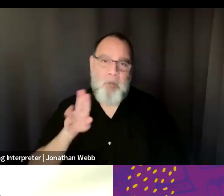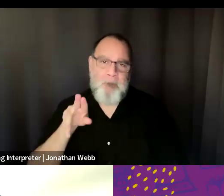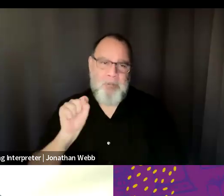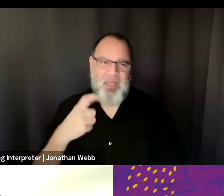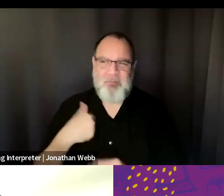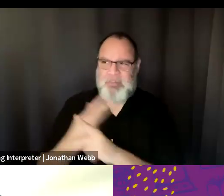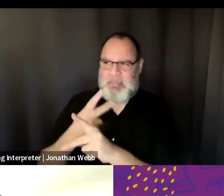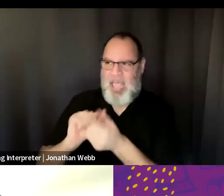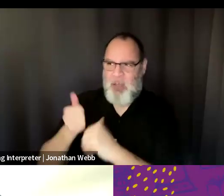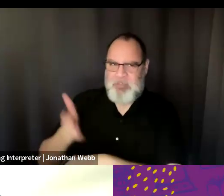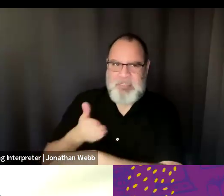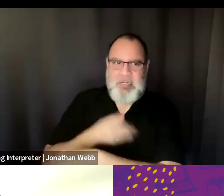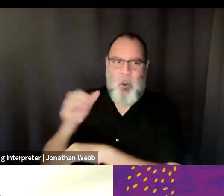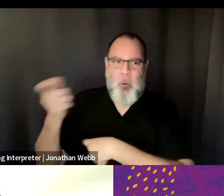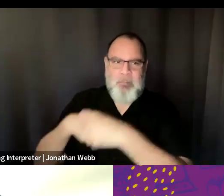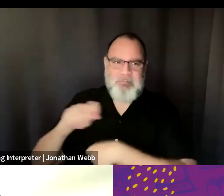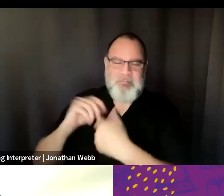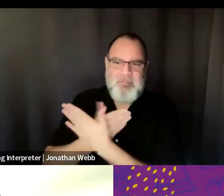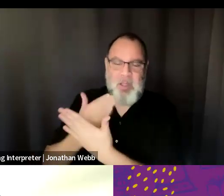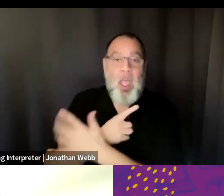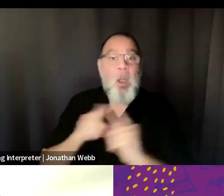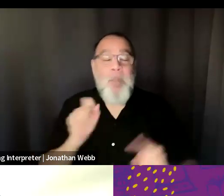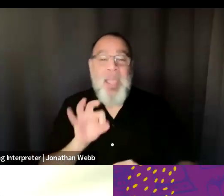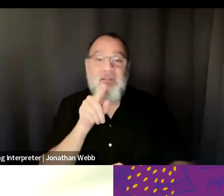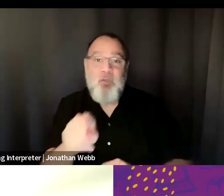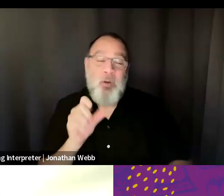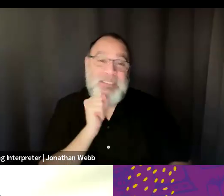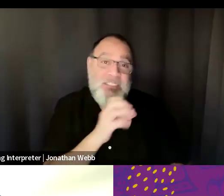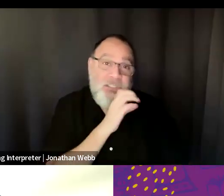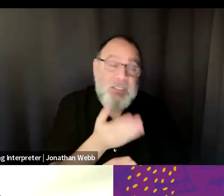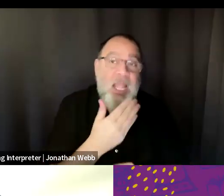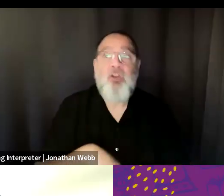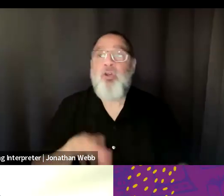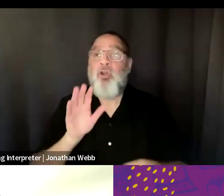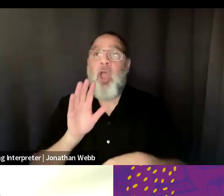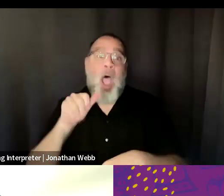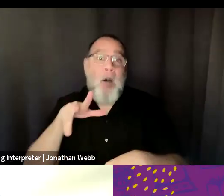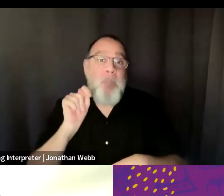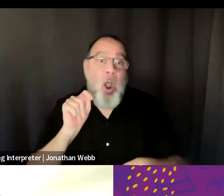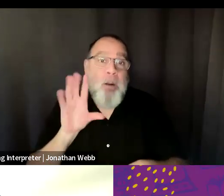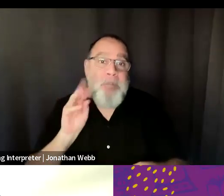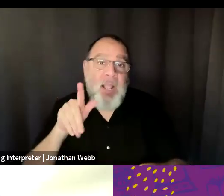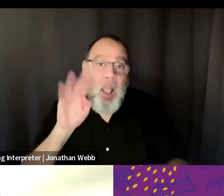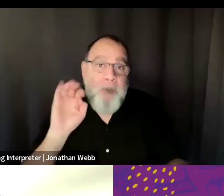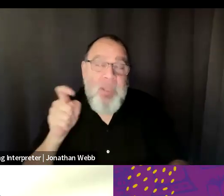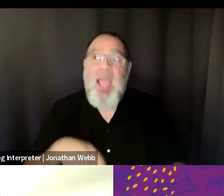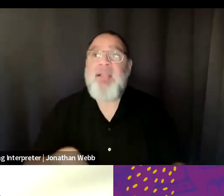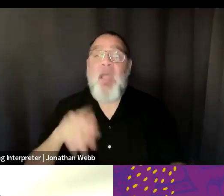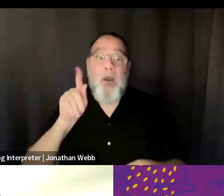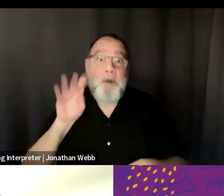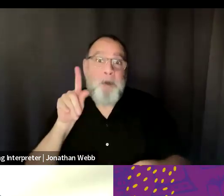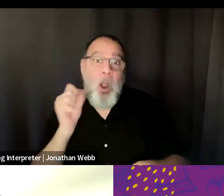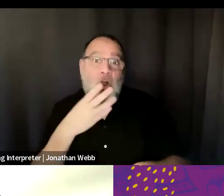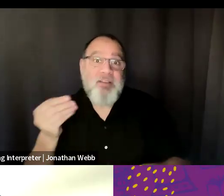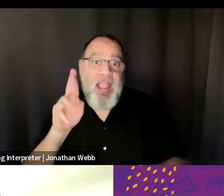you are a local agency, senior center, apartment complex, after school program, parks and recs department, getting into any